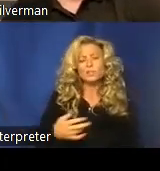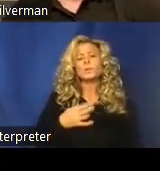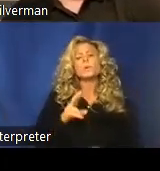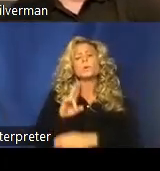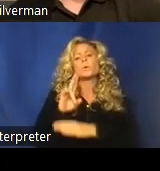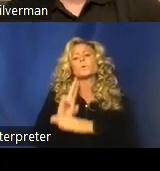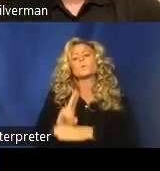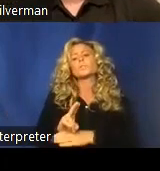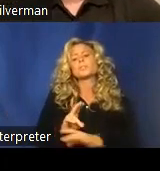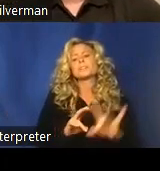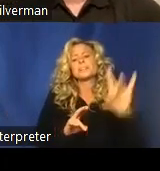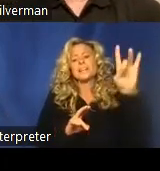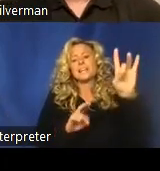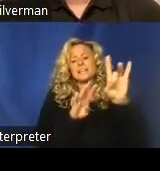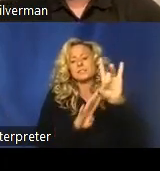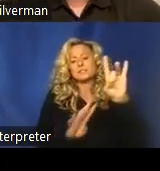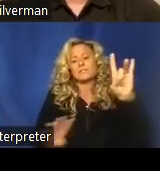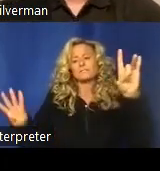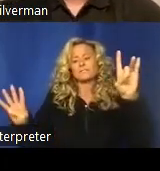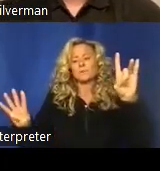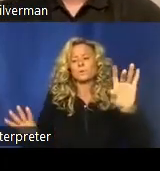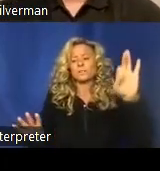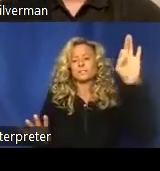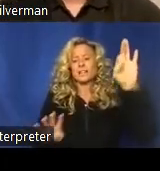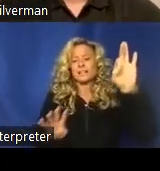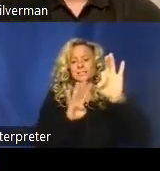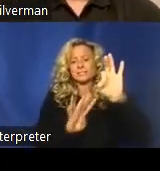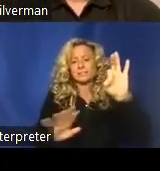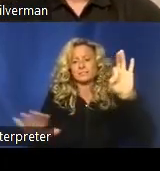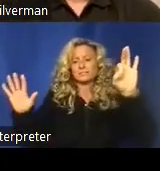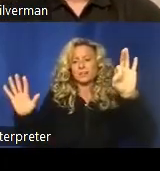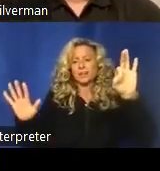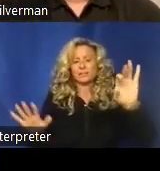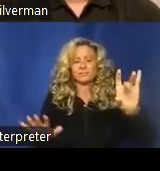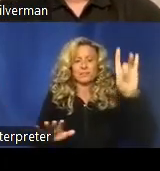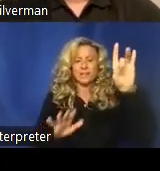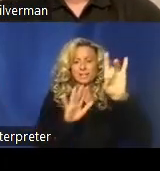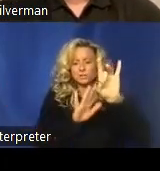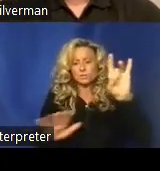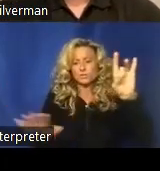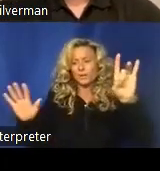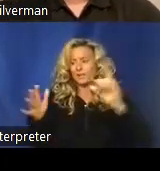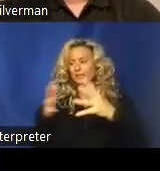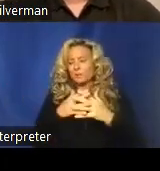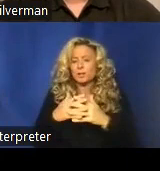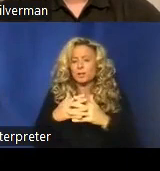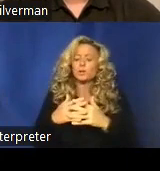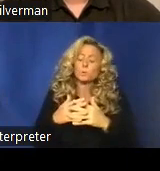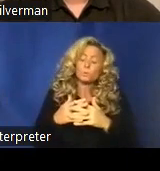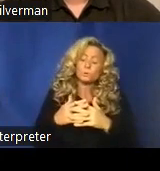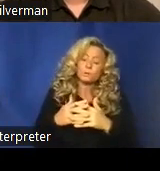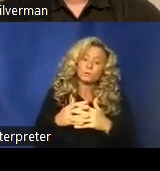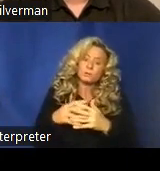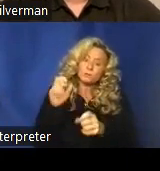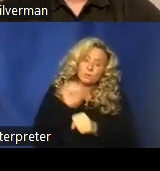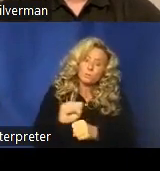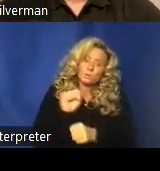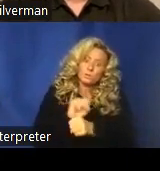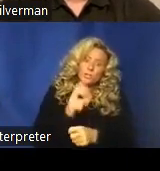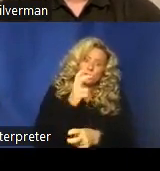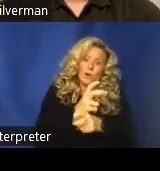a 8 to 4, 8 to 5, or 9 to 5 schedule. In America, we're notorious for working harder than